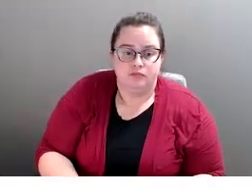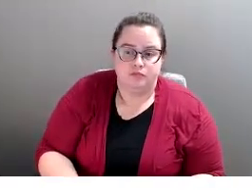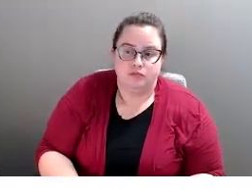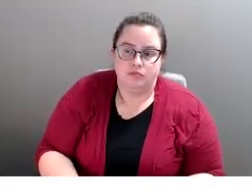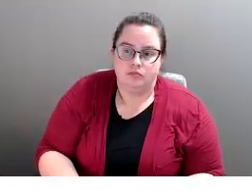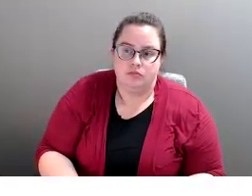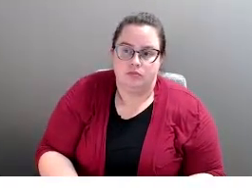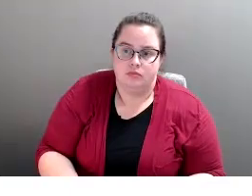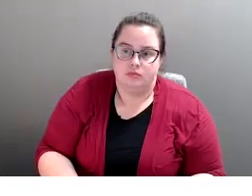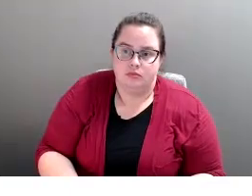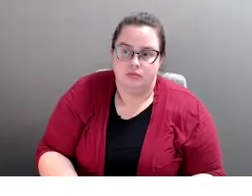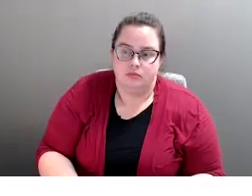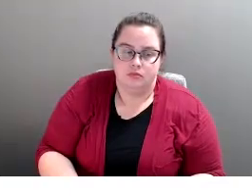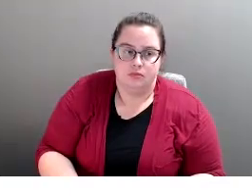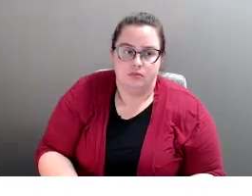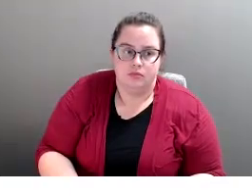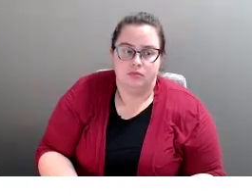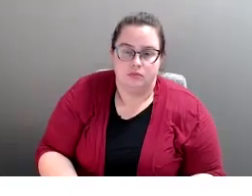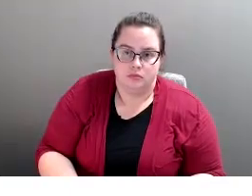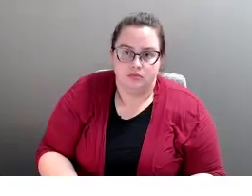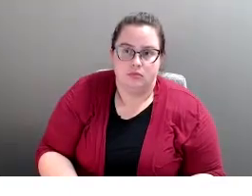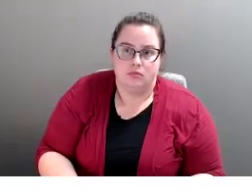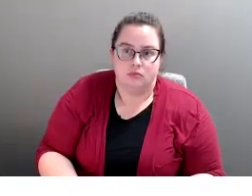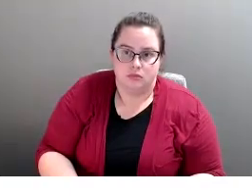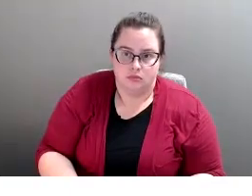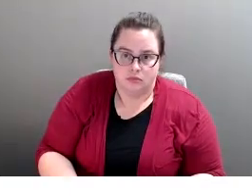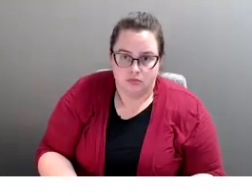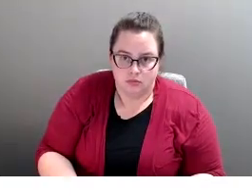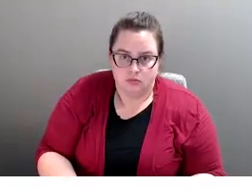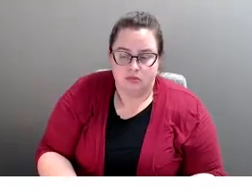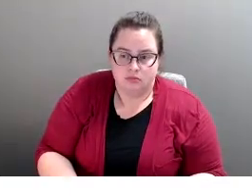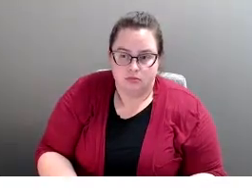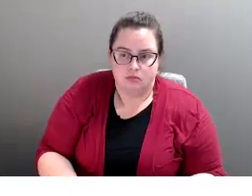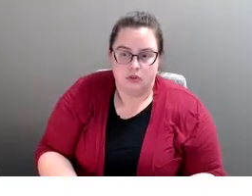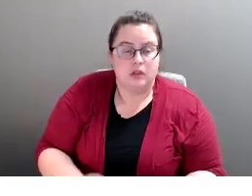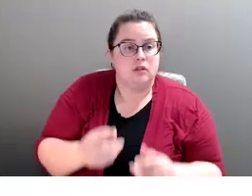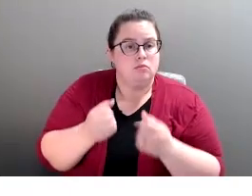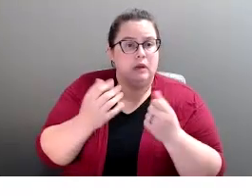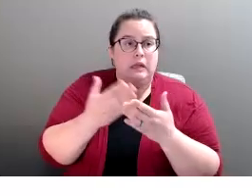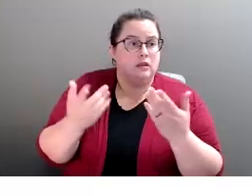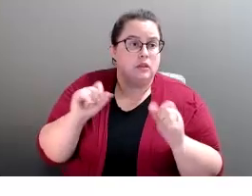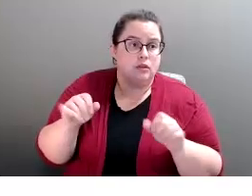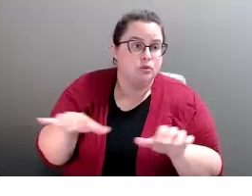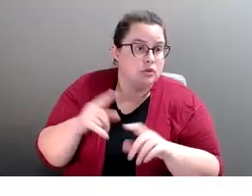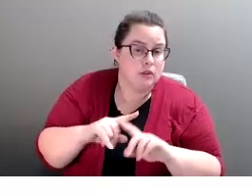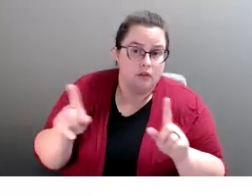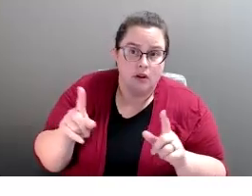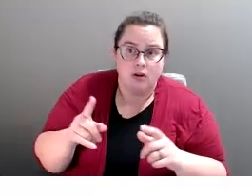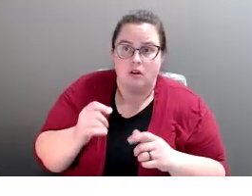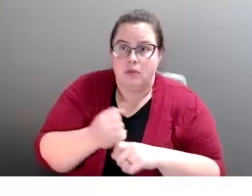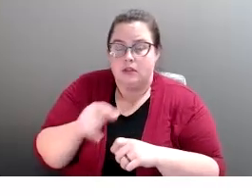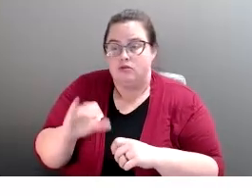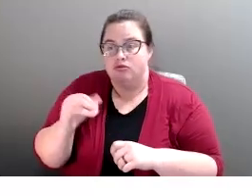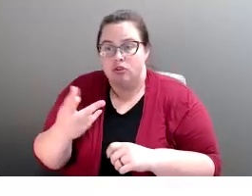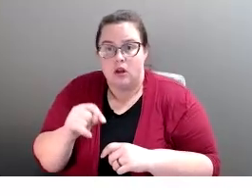There's so many things that we could do differently. We haven't. There's so many different ways we can make this chat instead of just being a Q&A. We could do a lot of